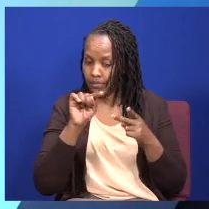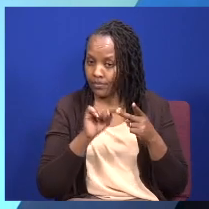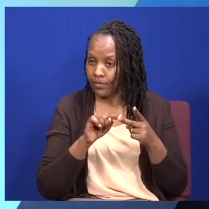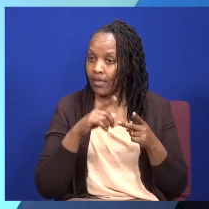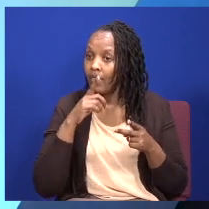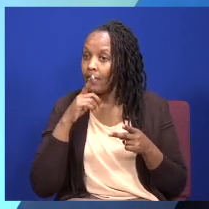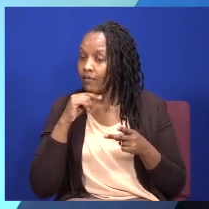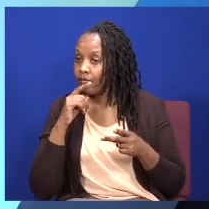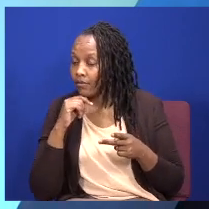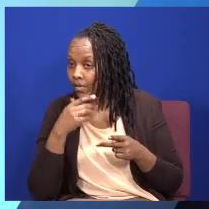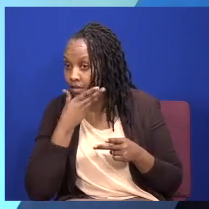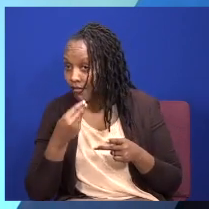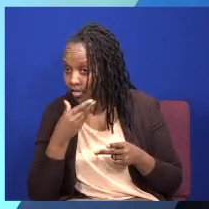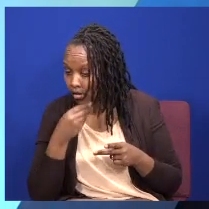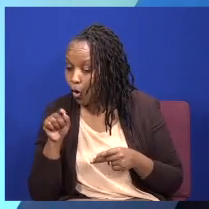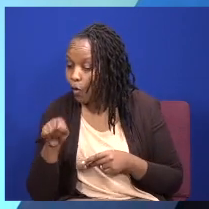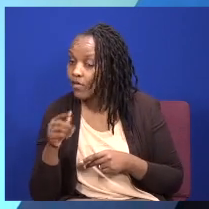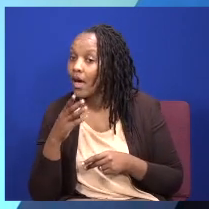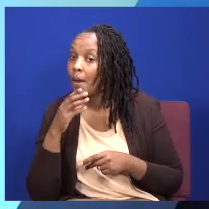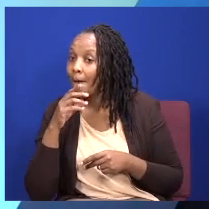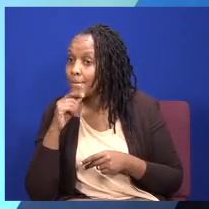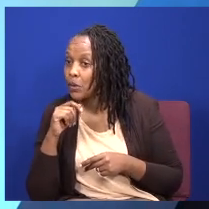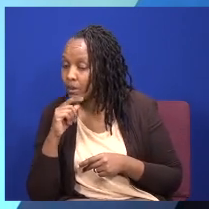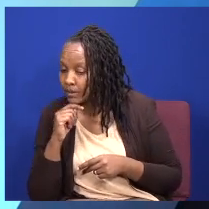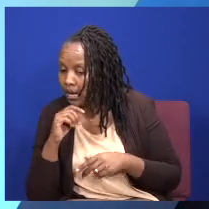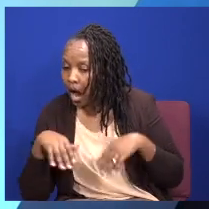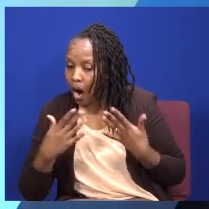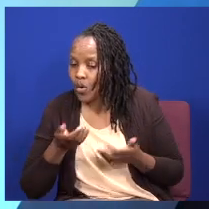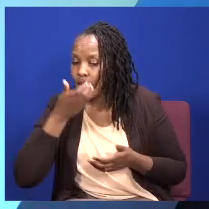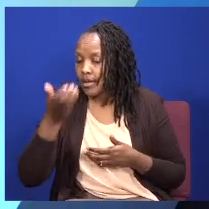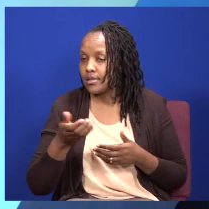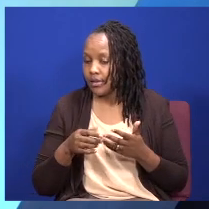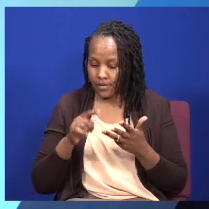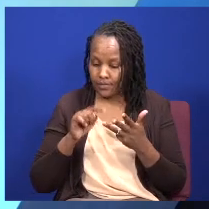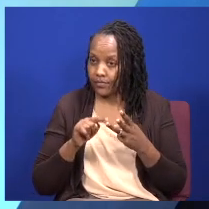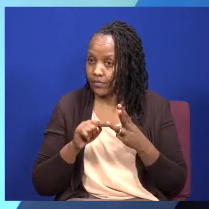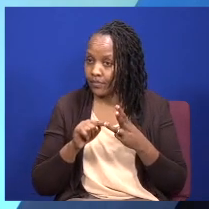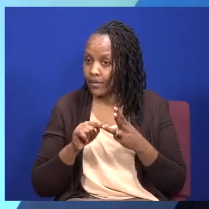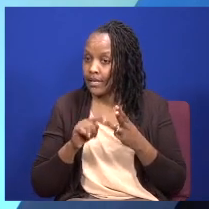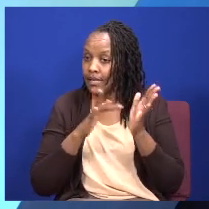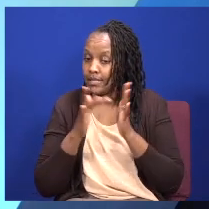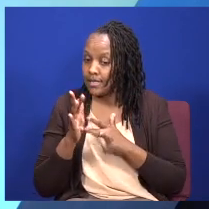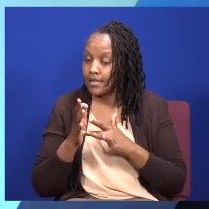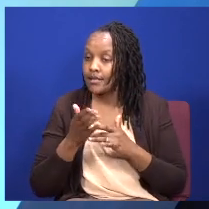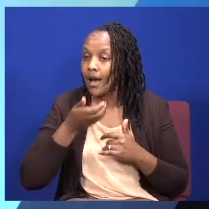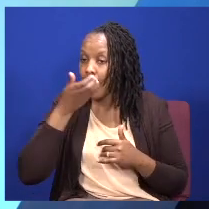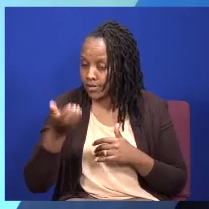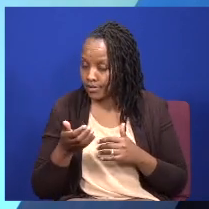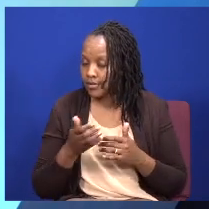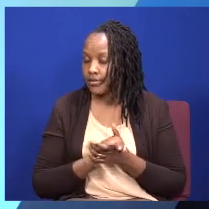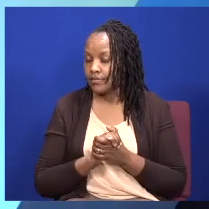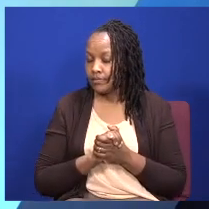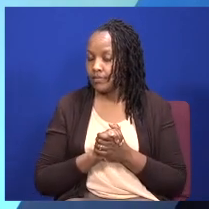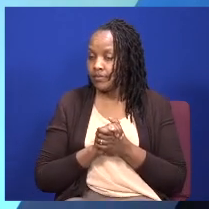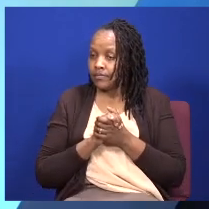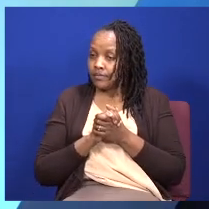father of the boy. We'll see how did he respond to the evil spirit. And then we also see how Jesus responded to the evil spirit. From